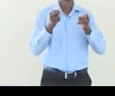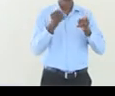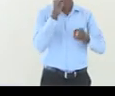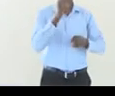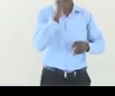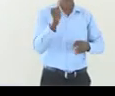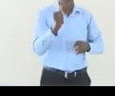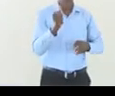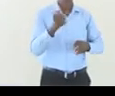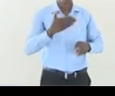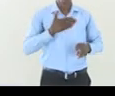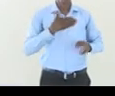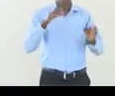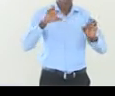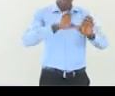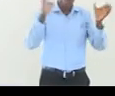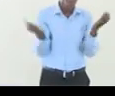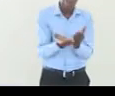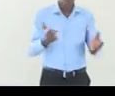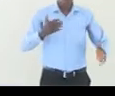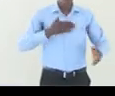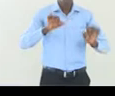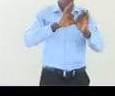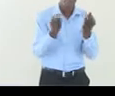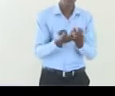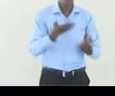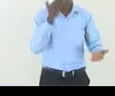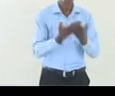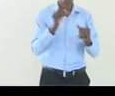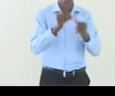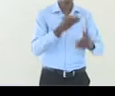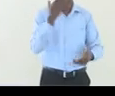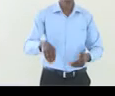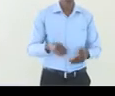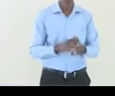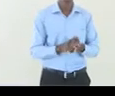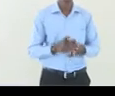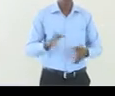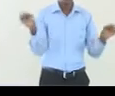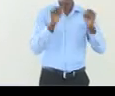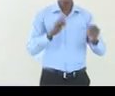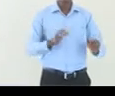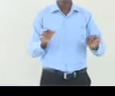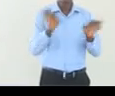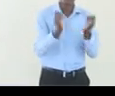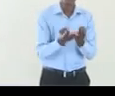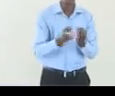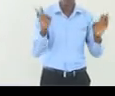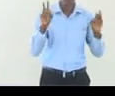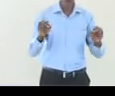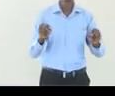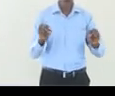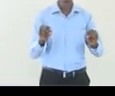values is not my community, my family, good or bad. My family. Oh, my family.